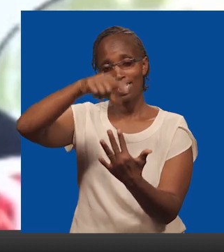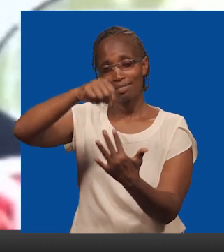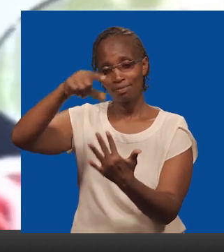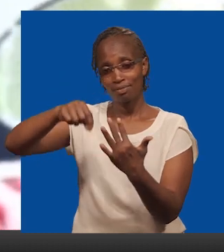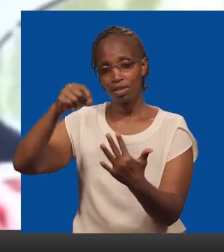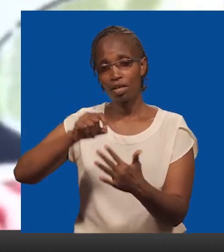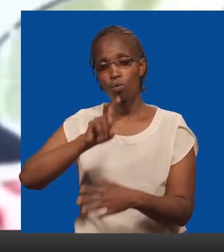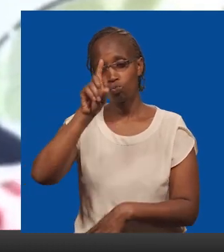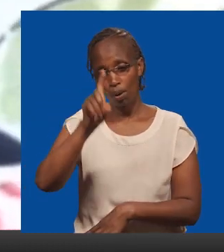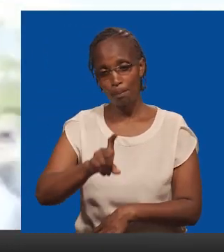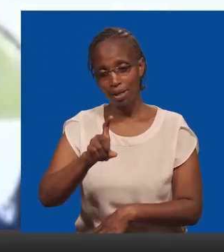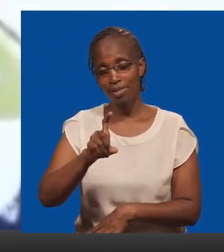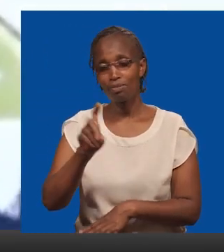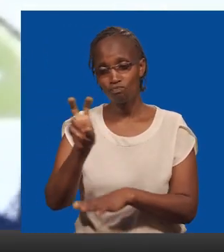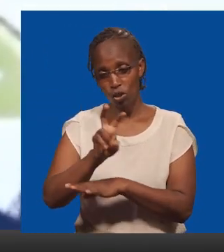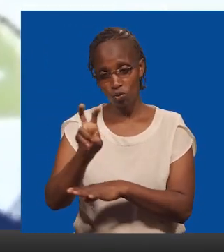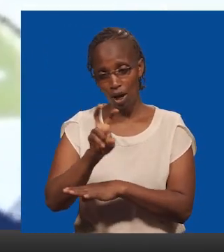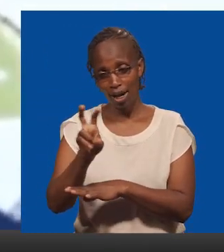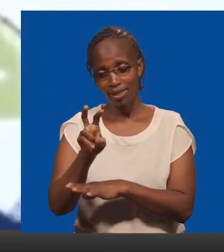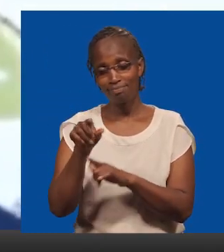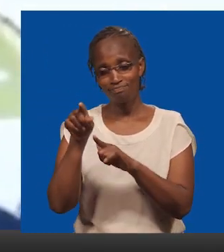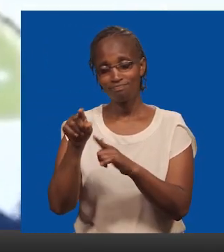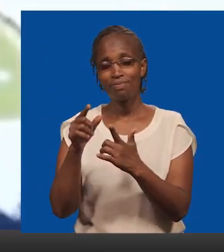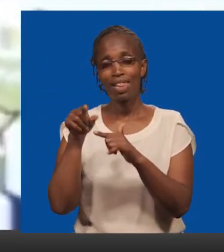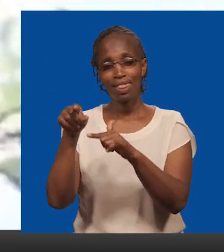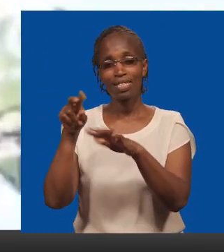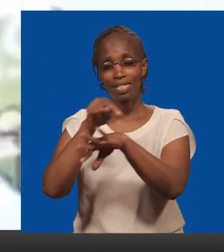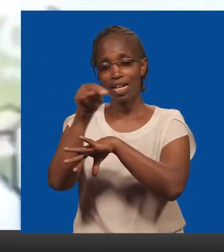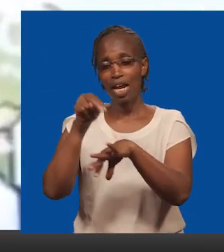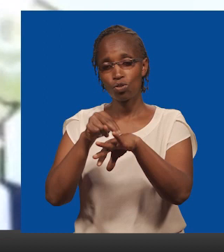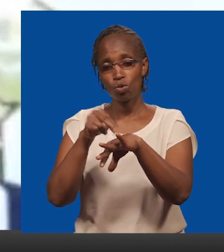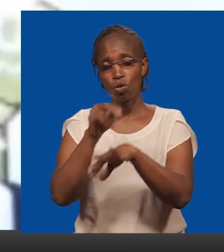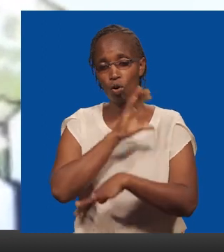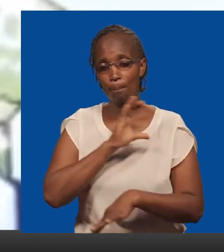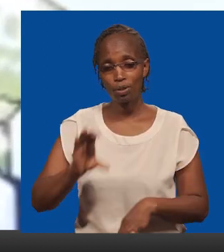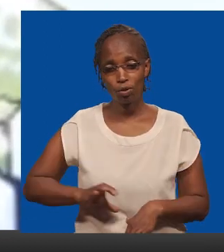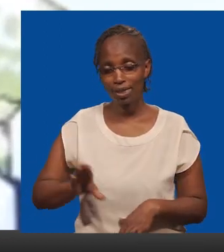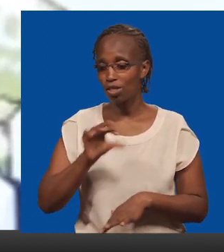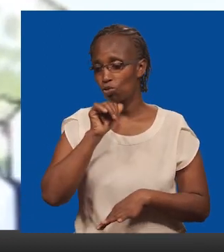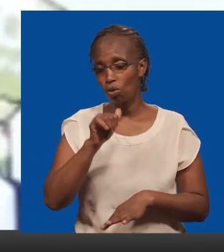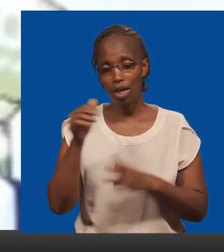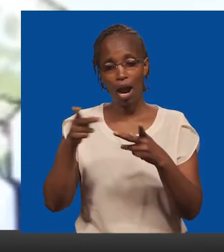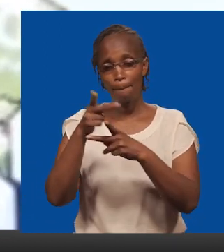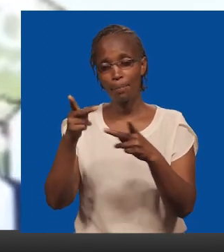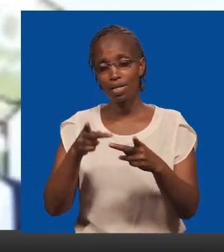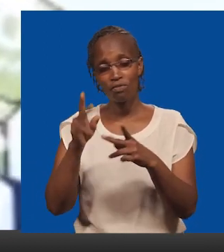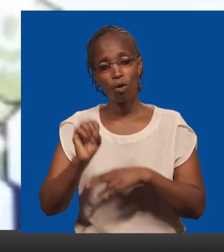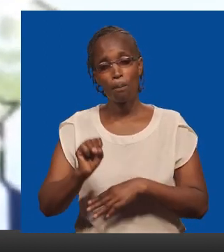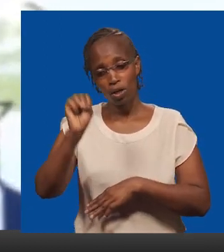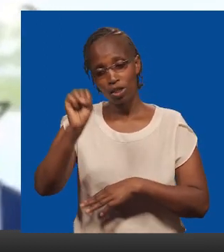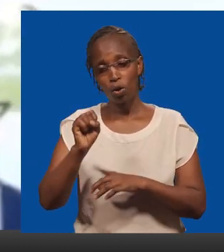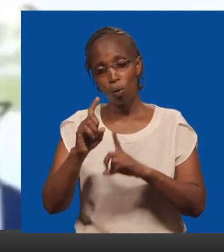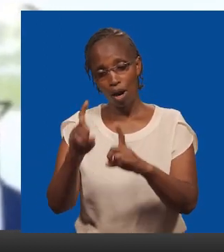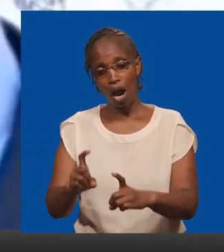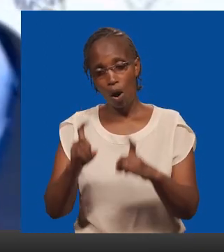vet commissioners, please ensure the commission is not populated by political stooges. This is a national commission. It is not a place